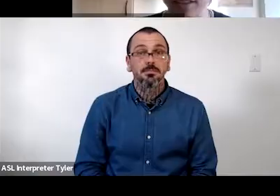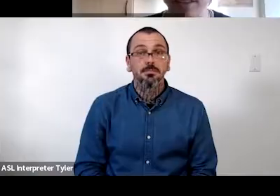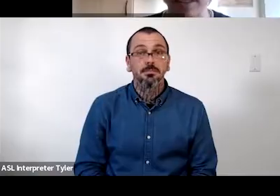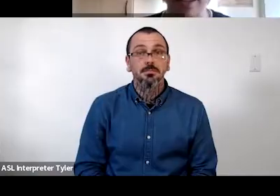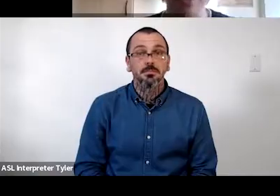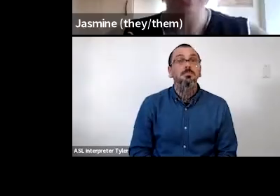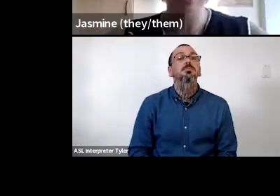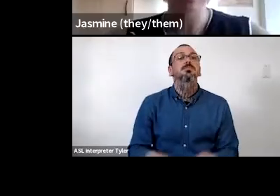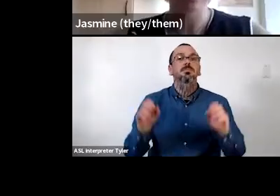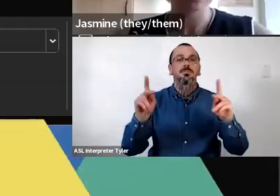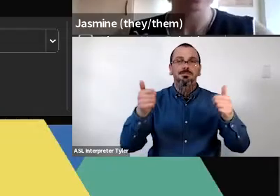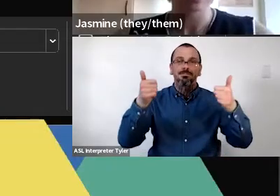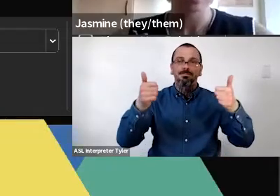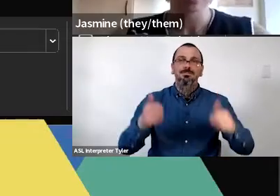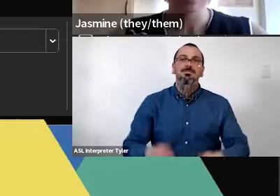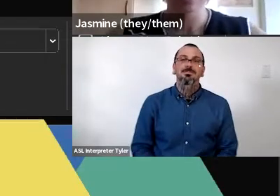Lovely. All right.